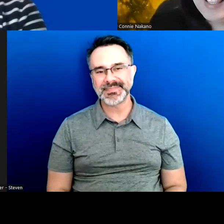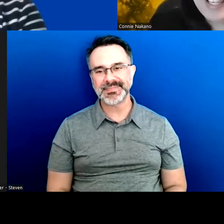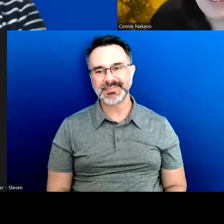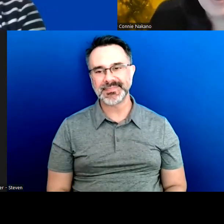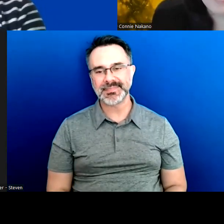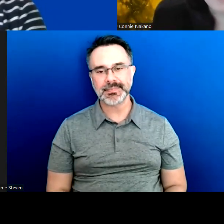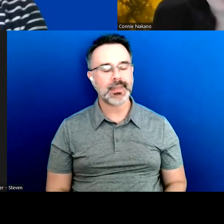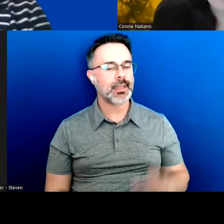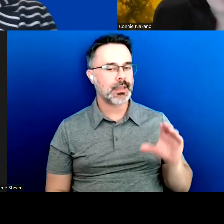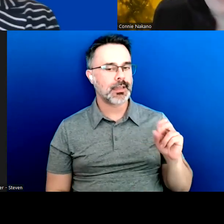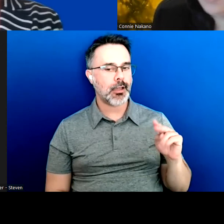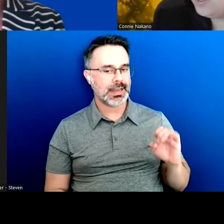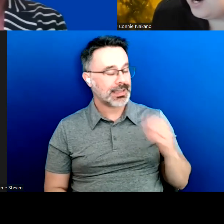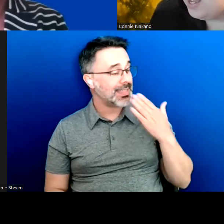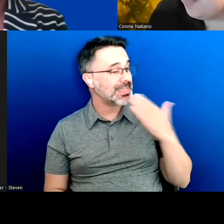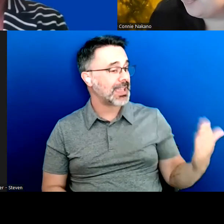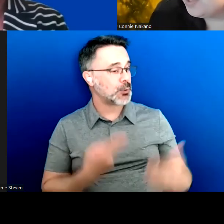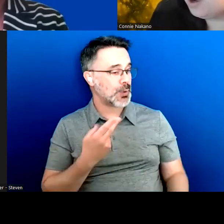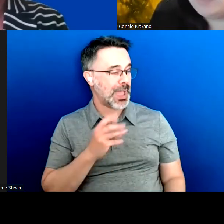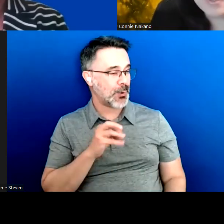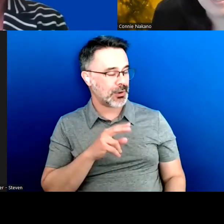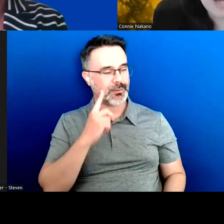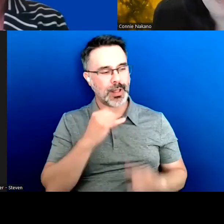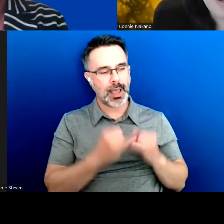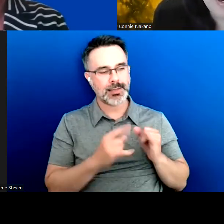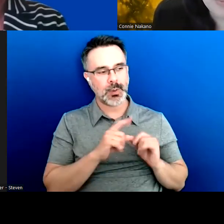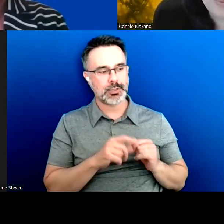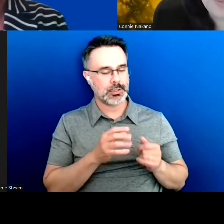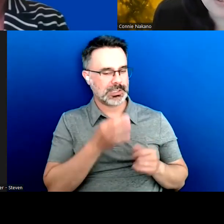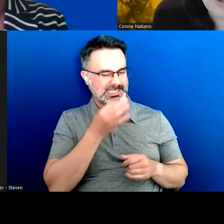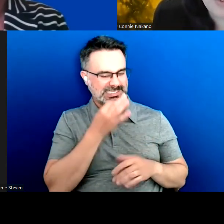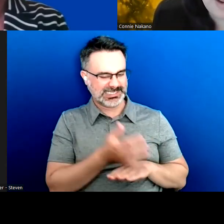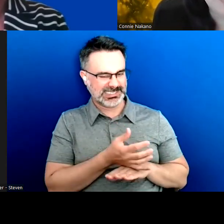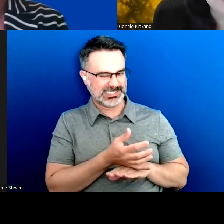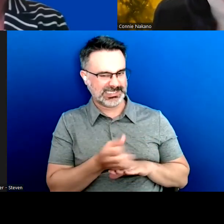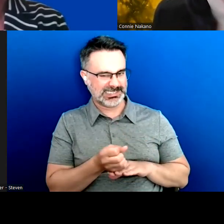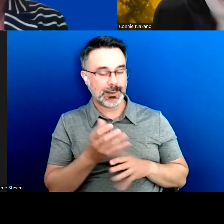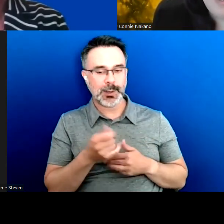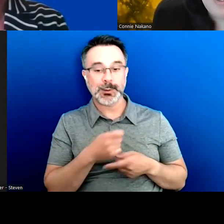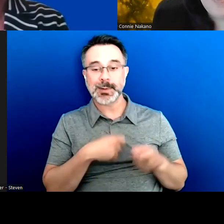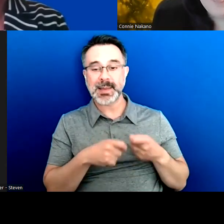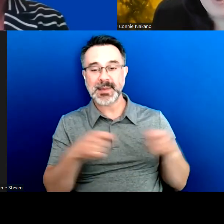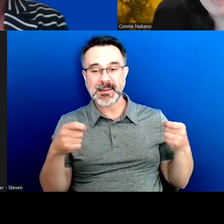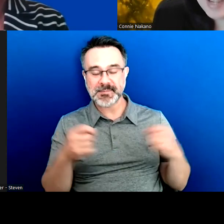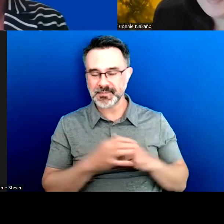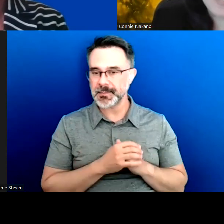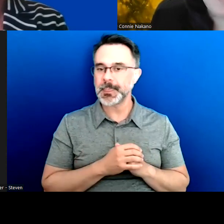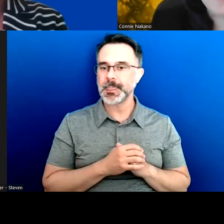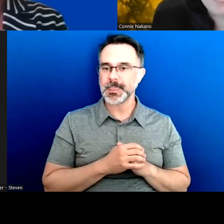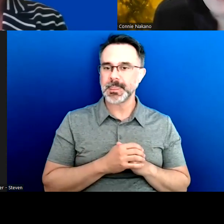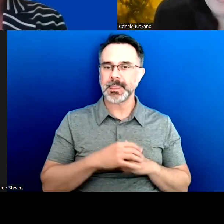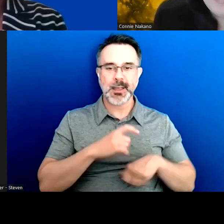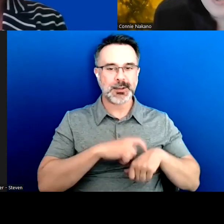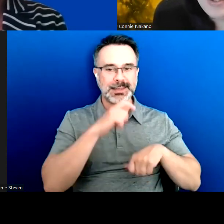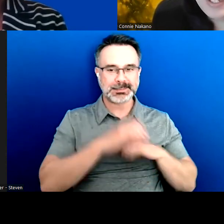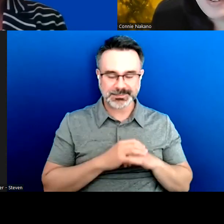Great. Thank you for that last question, Howard. We're almost at time, so we want to make sure that we wrap this on time.